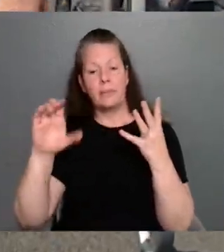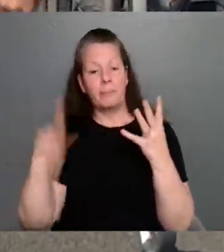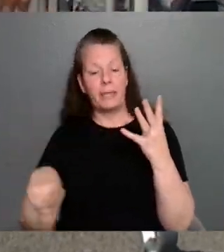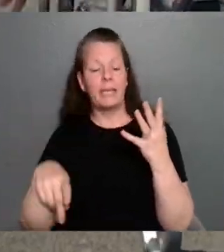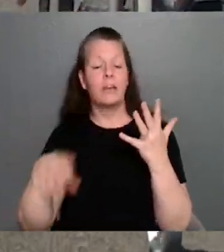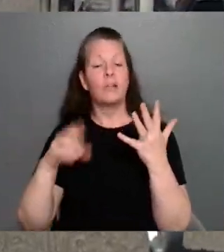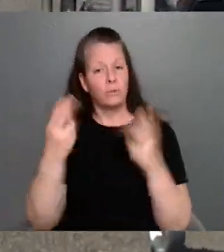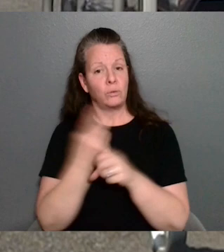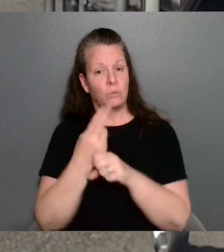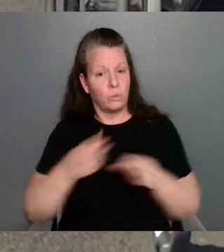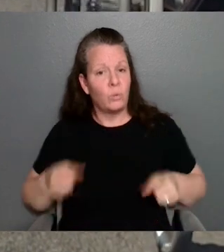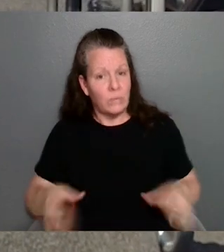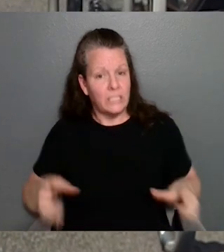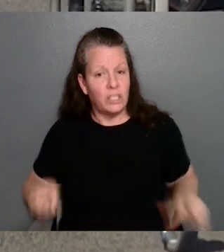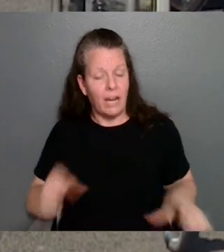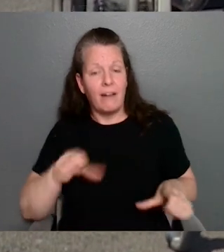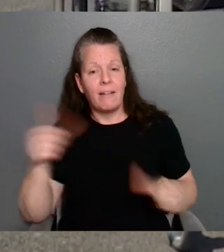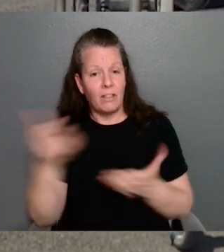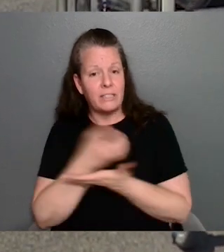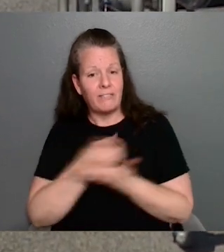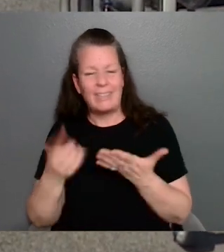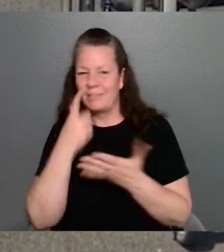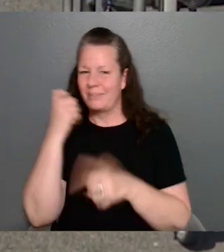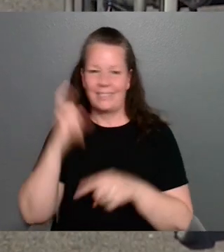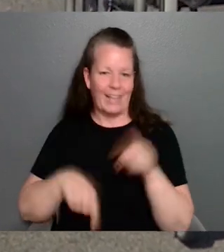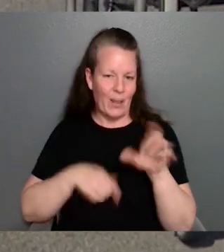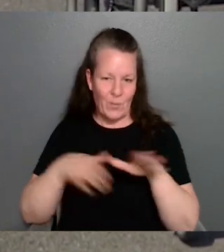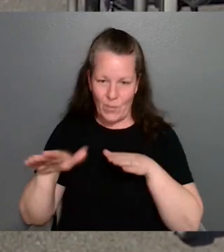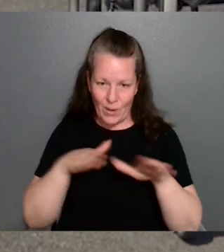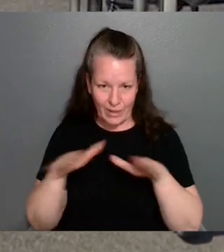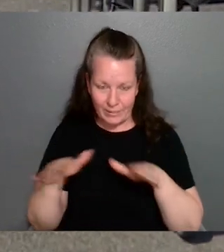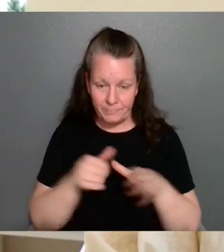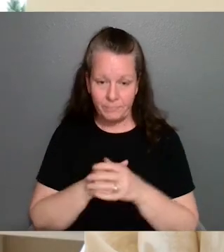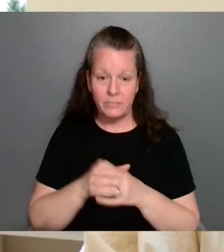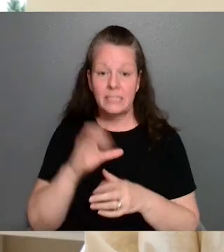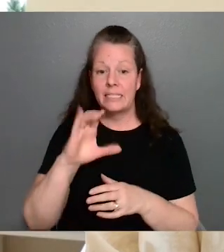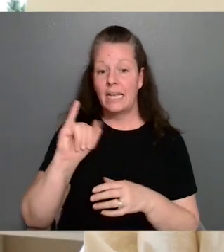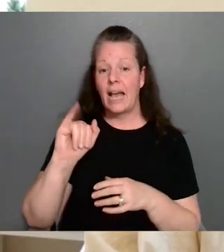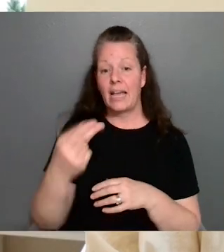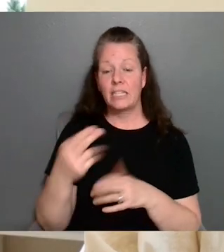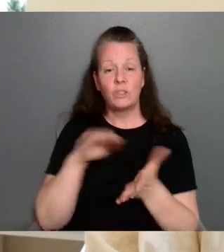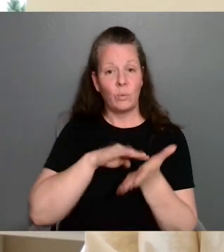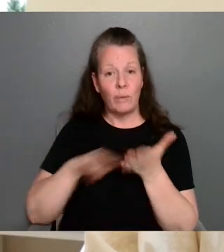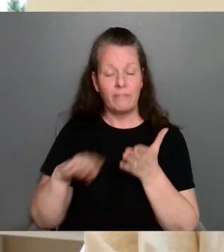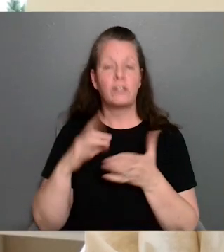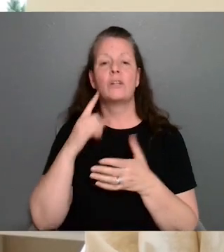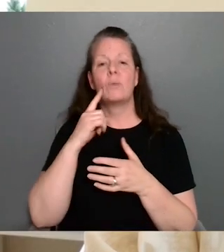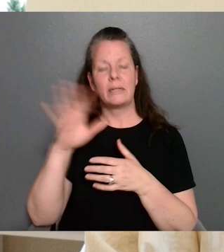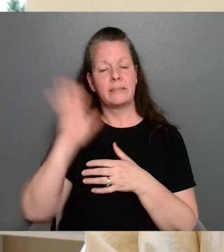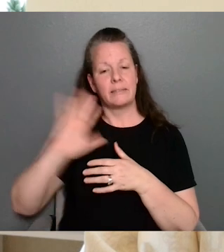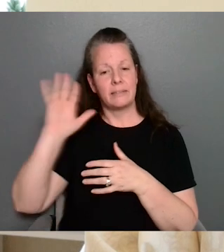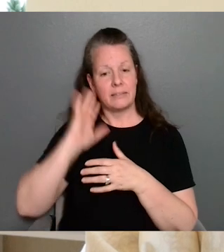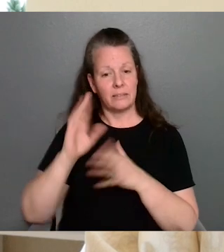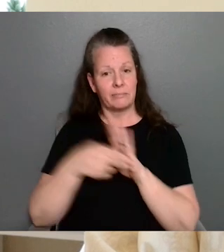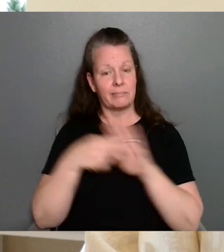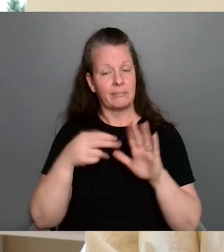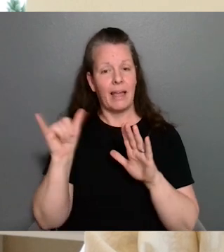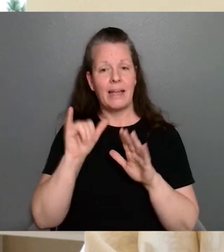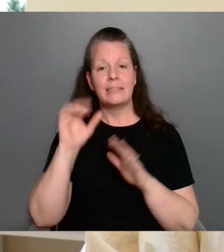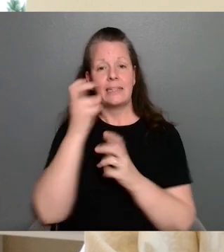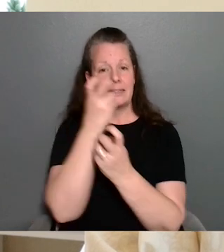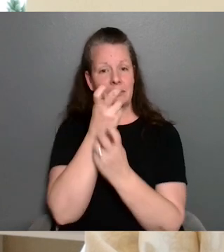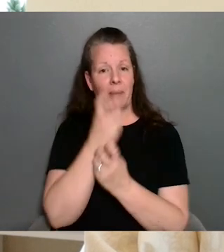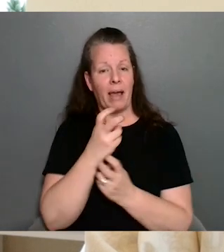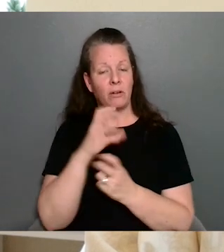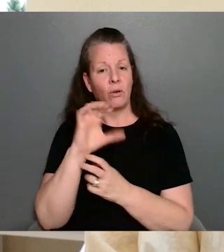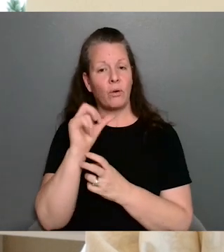who use wheelchairs or other mobility devices because they cannot walk. The CIH waiver was formerly referred to as the spinal